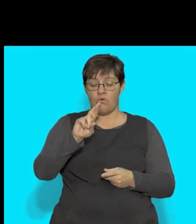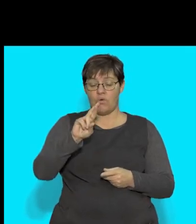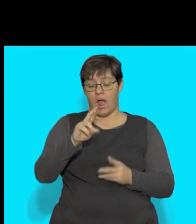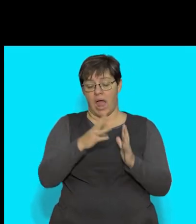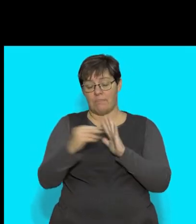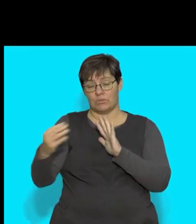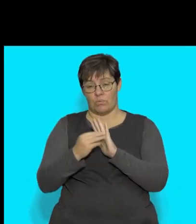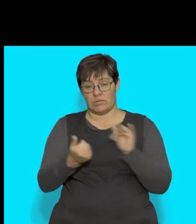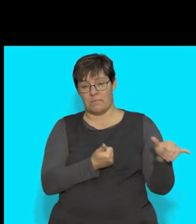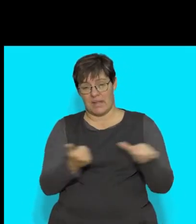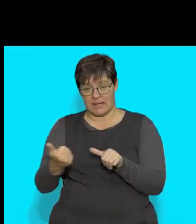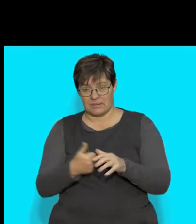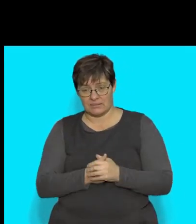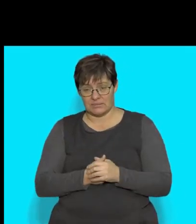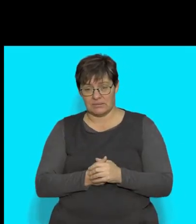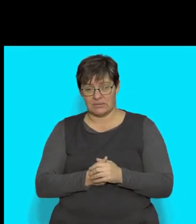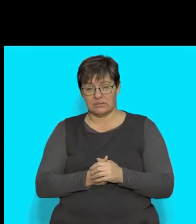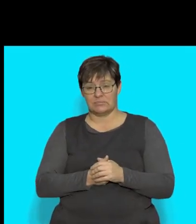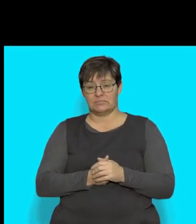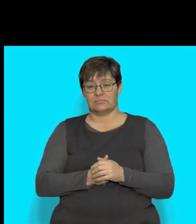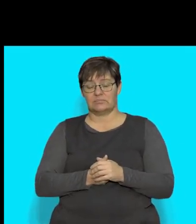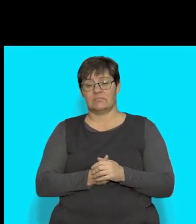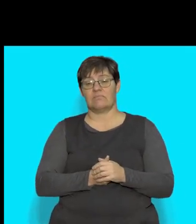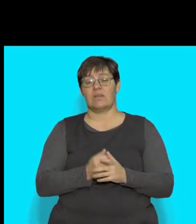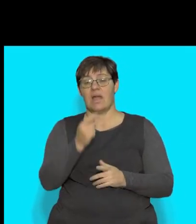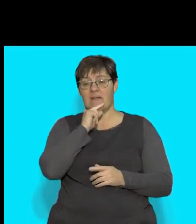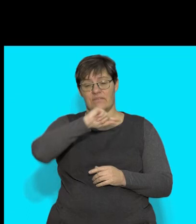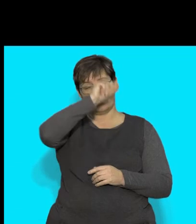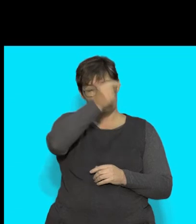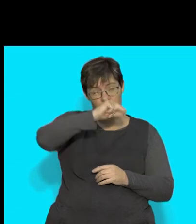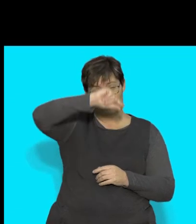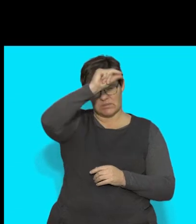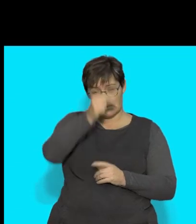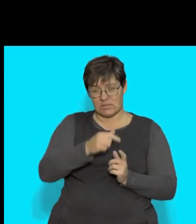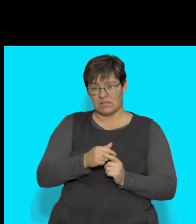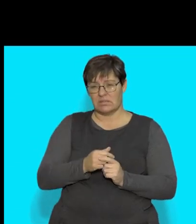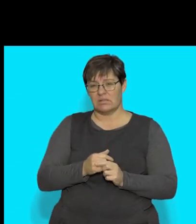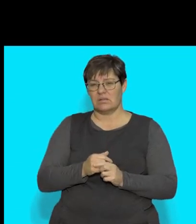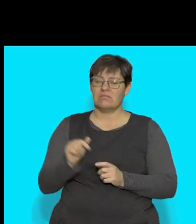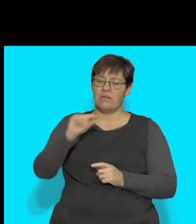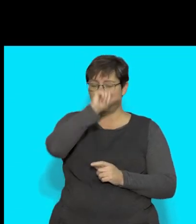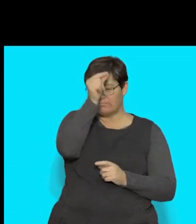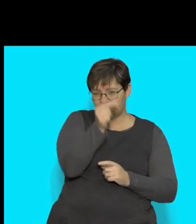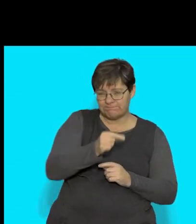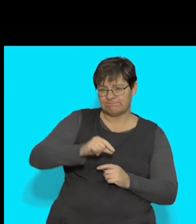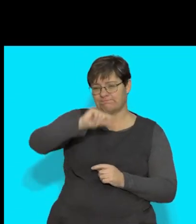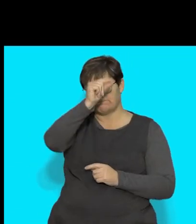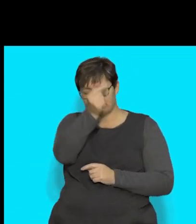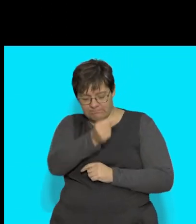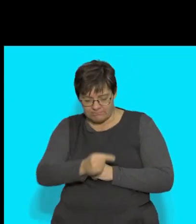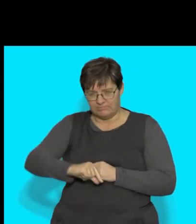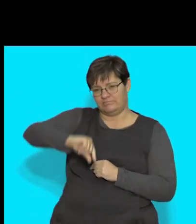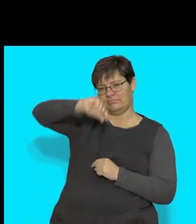reabsorption, and we have a look, there are tubes, right, round about all of the nephron,